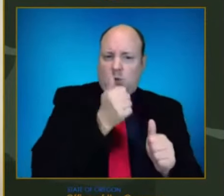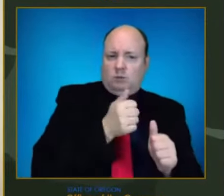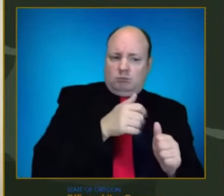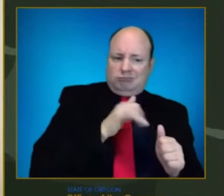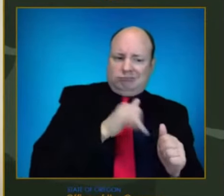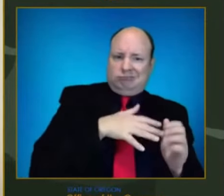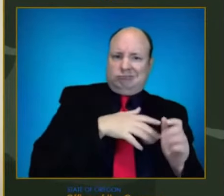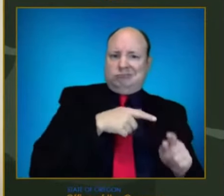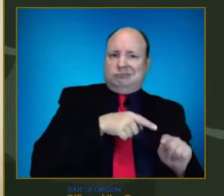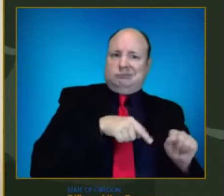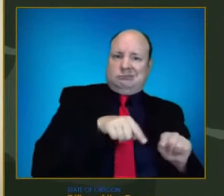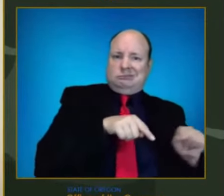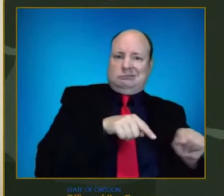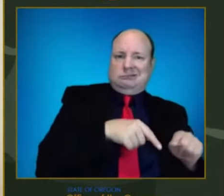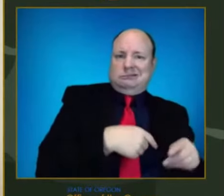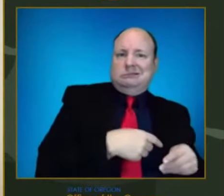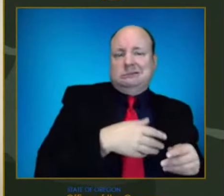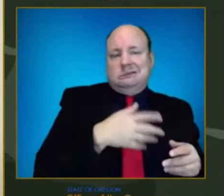Thank you.